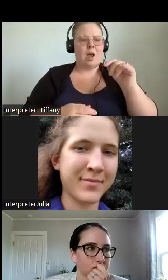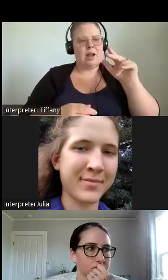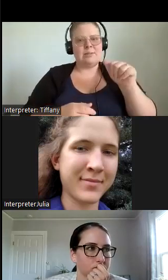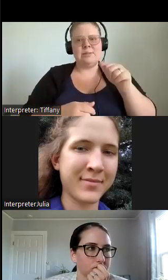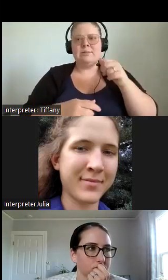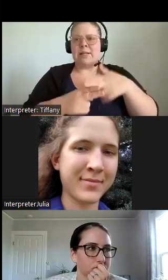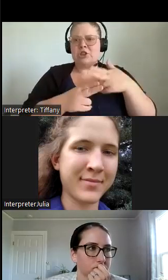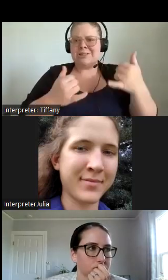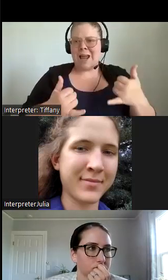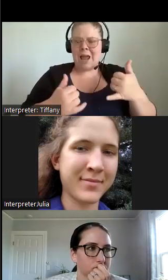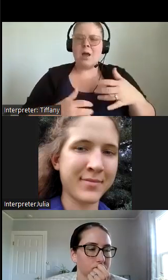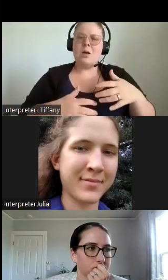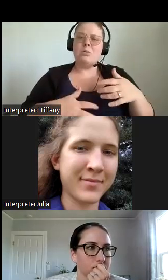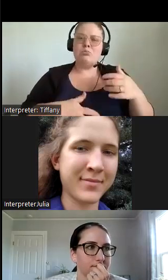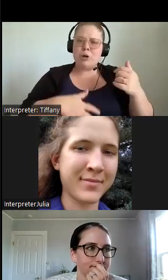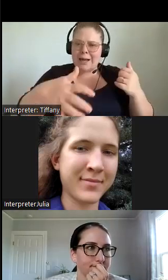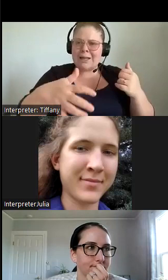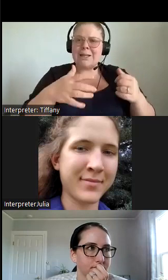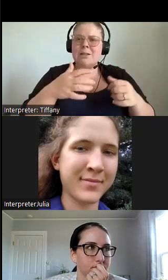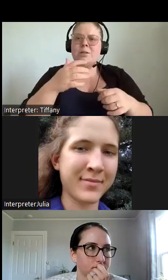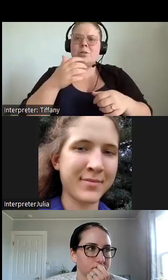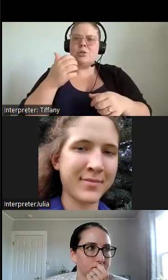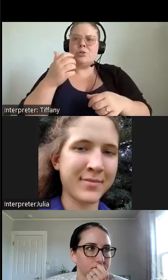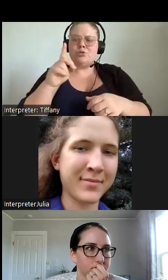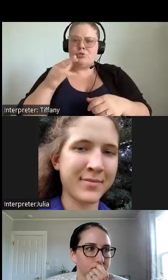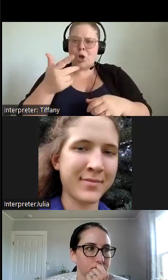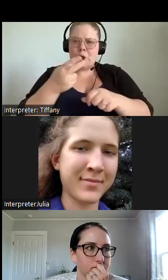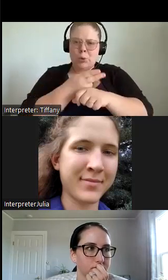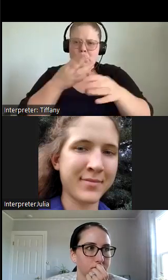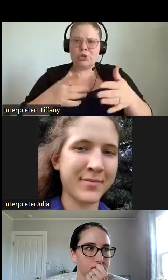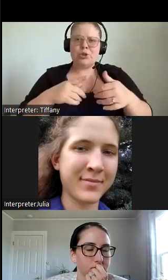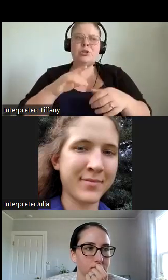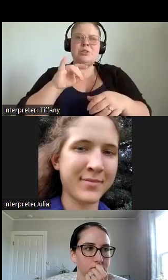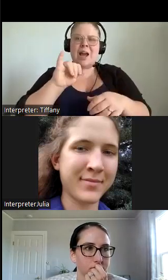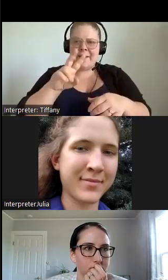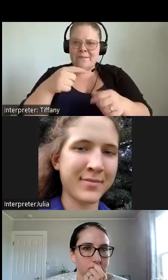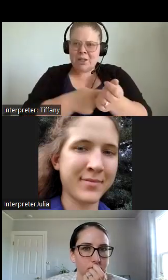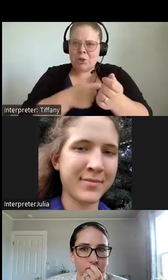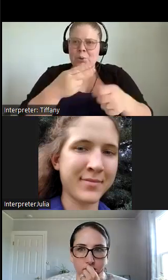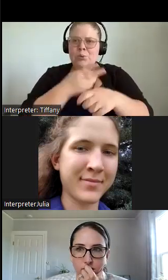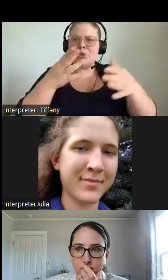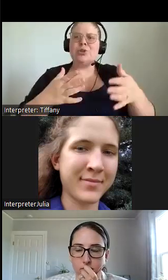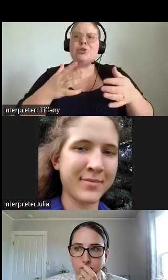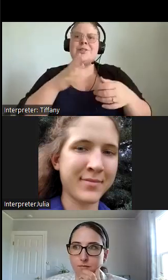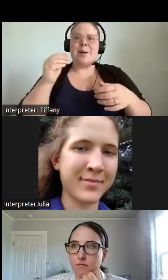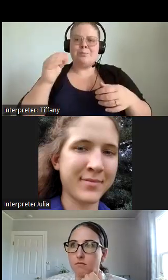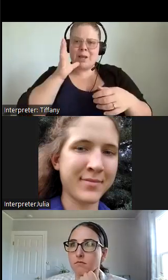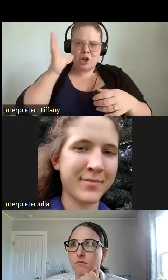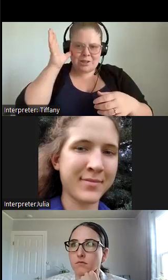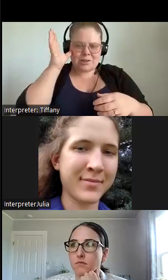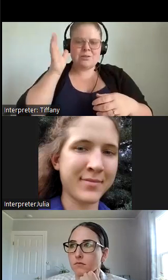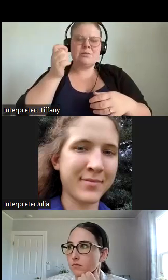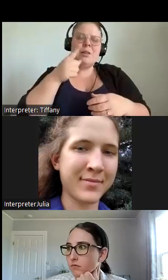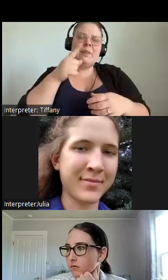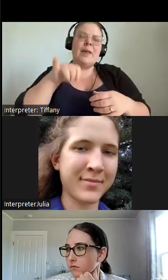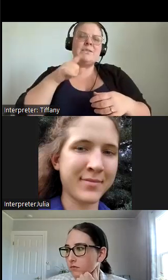is specific to our block grant, our federal block grant in funding treatment. And I think that,